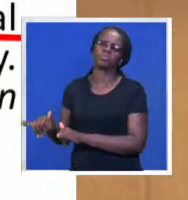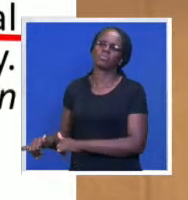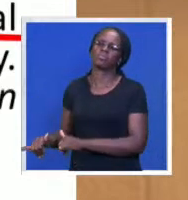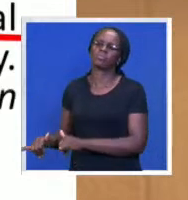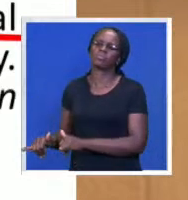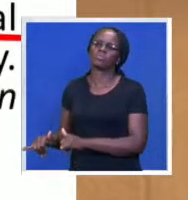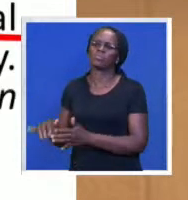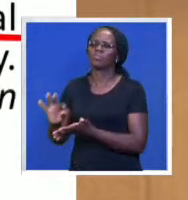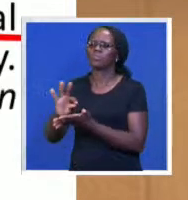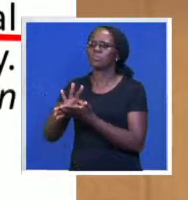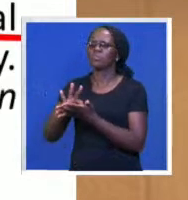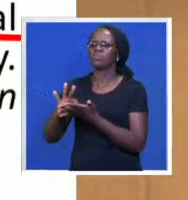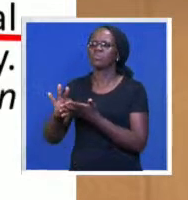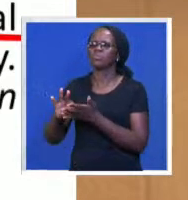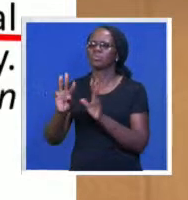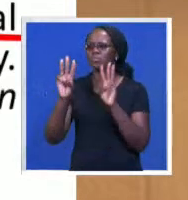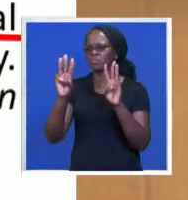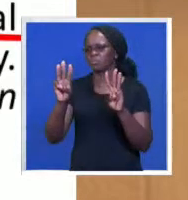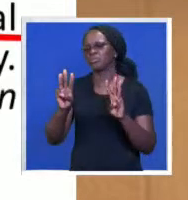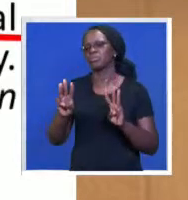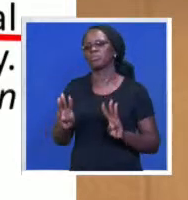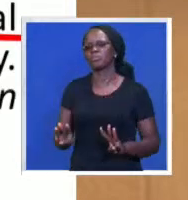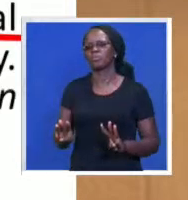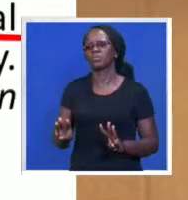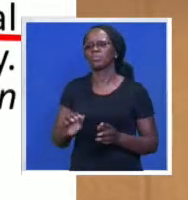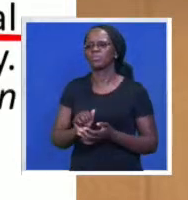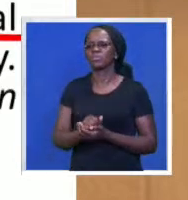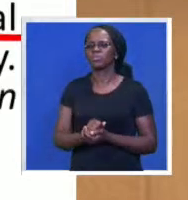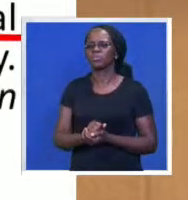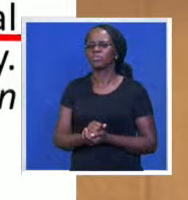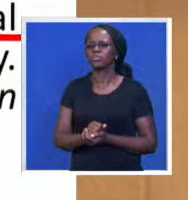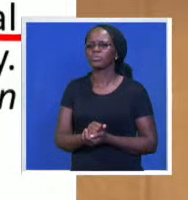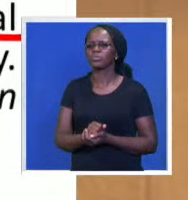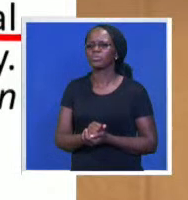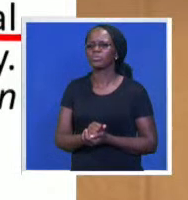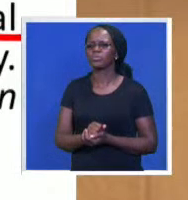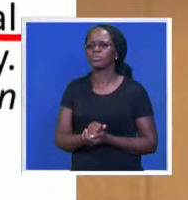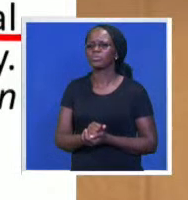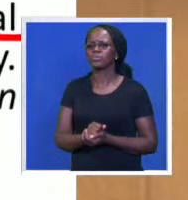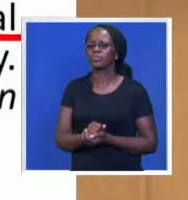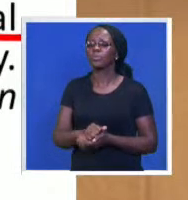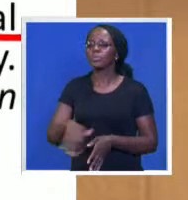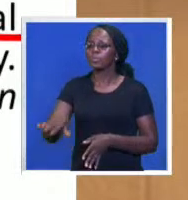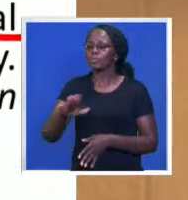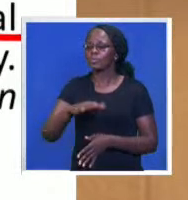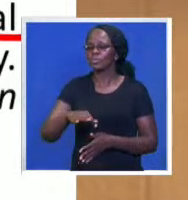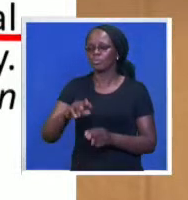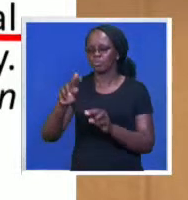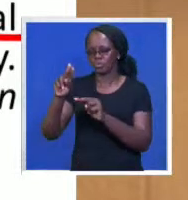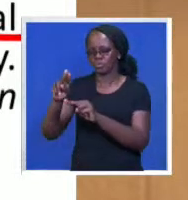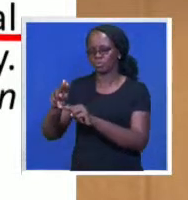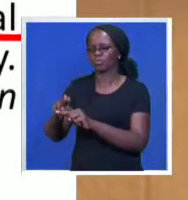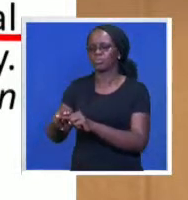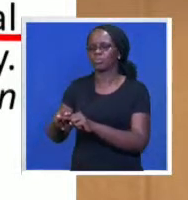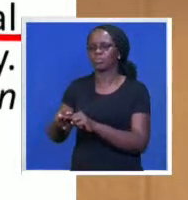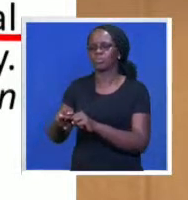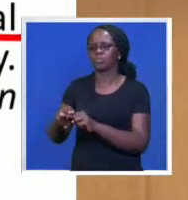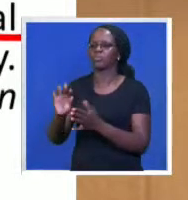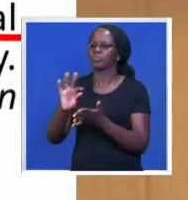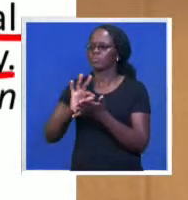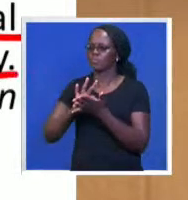creation because we must live in clean environmental conditions that uphold